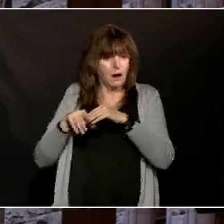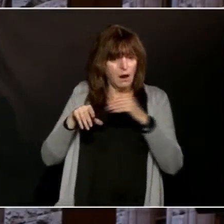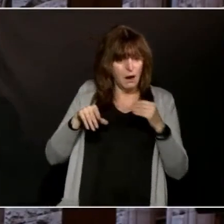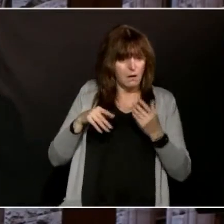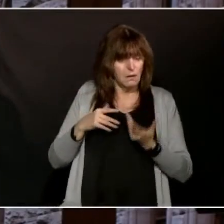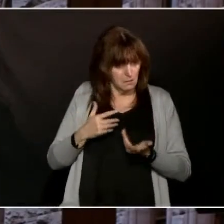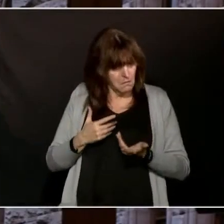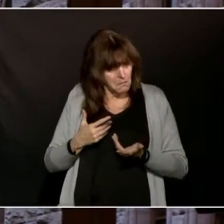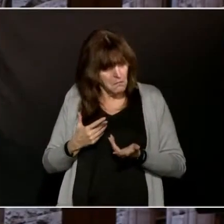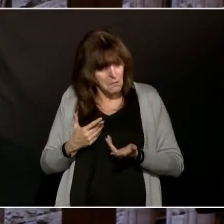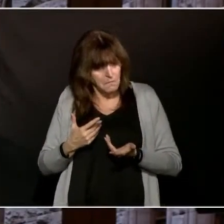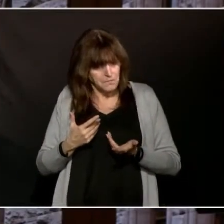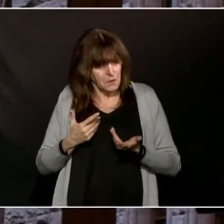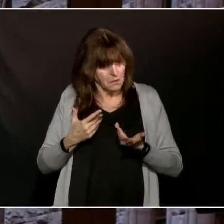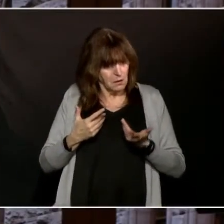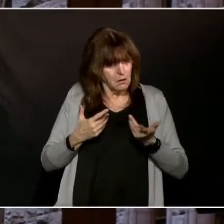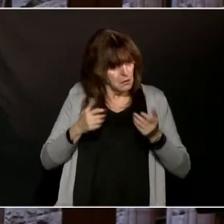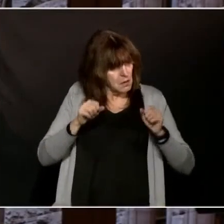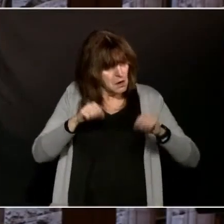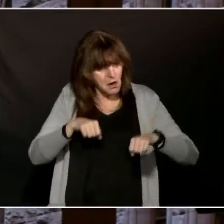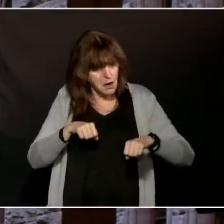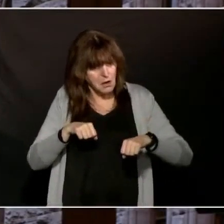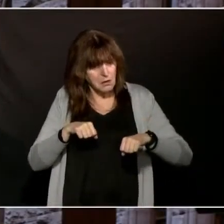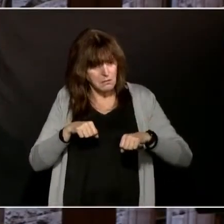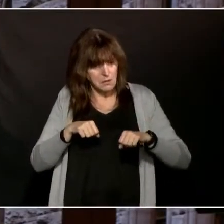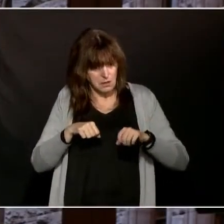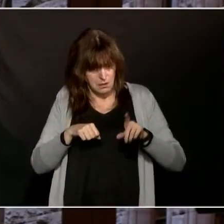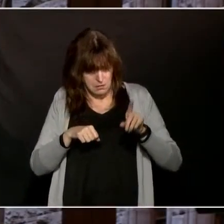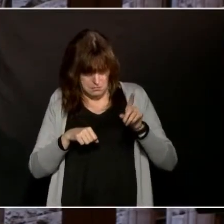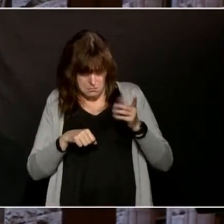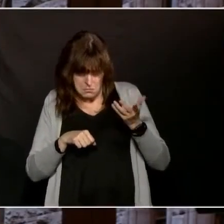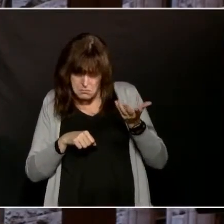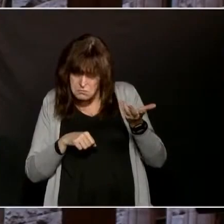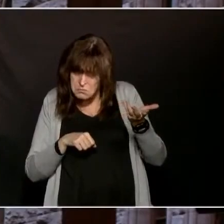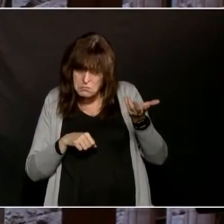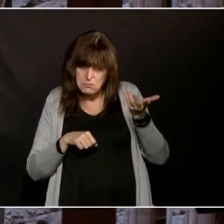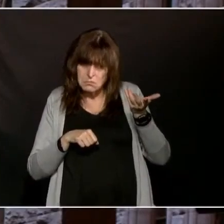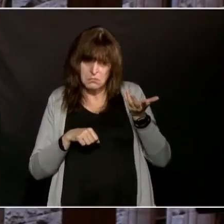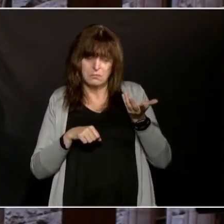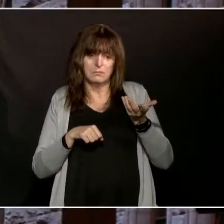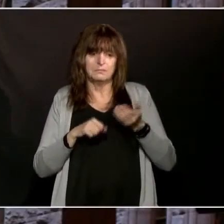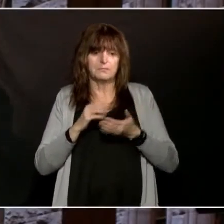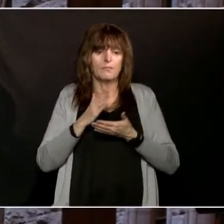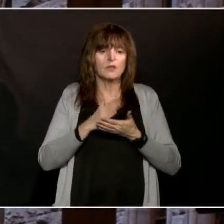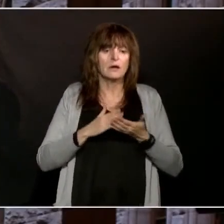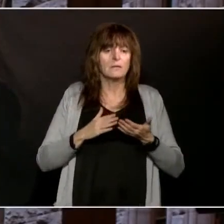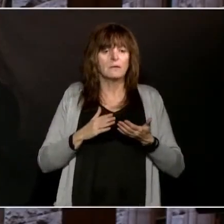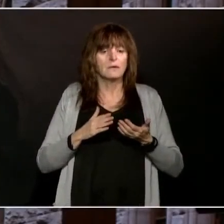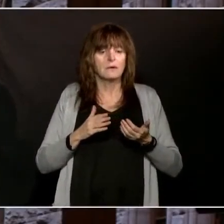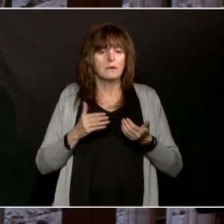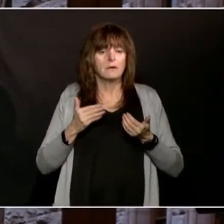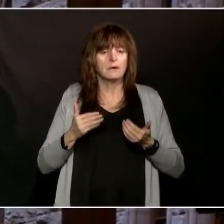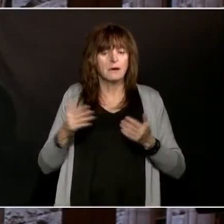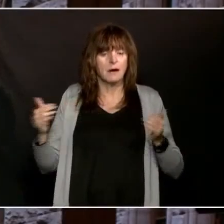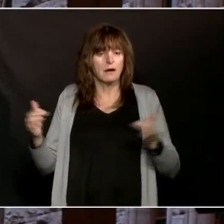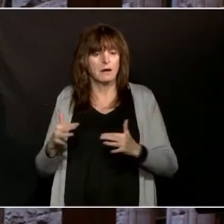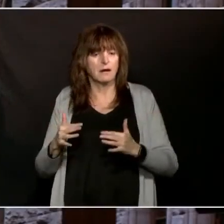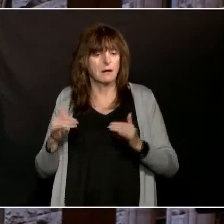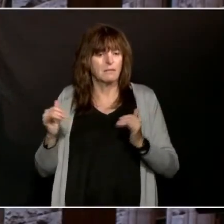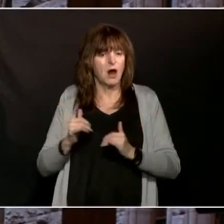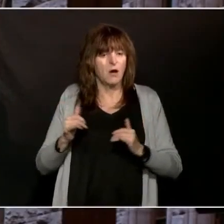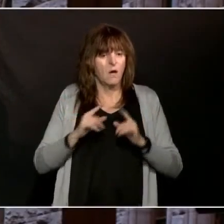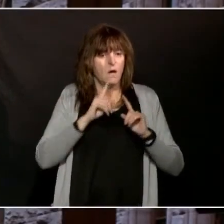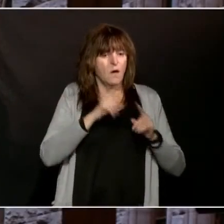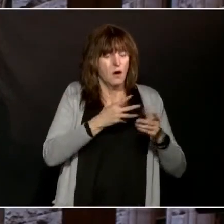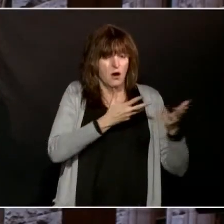areas in there. So whether maybe some, as you're alluding to, some perpetrators of that, I think most are trying to be very careful on that, and I would certainly